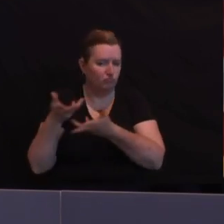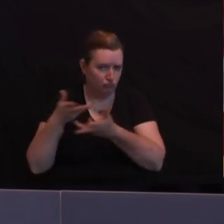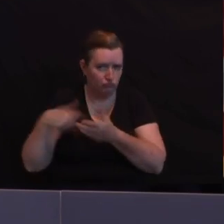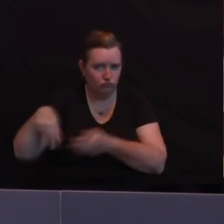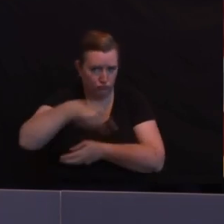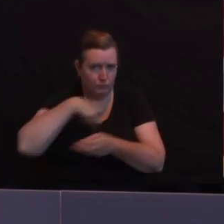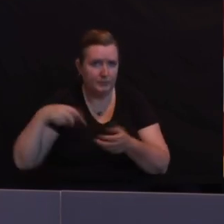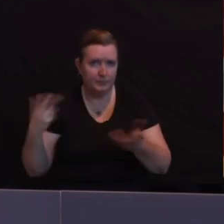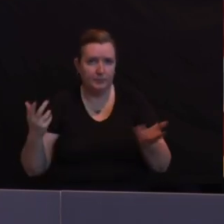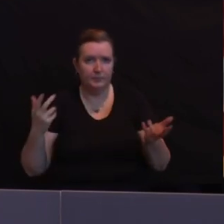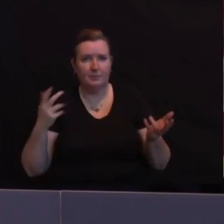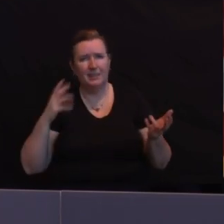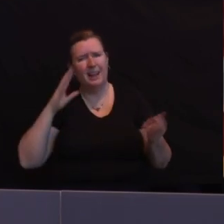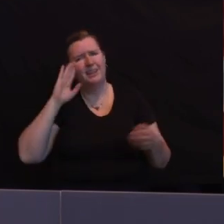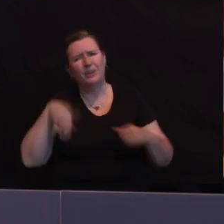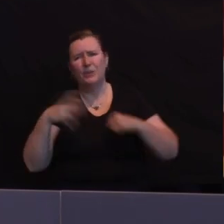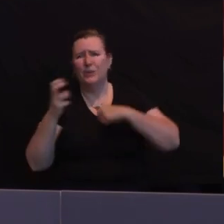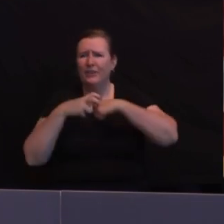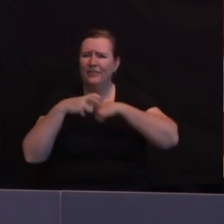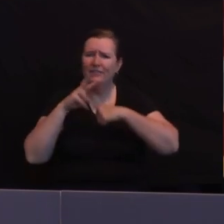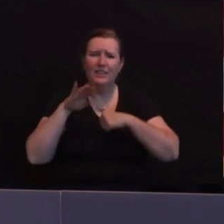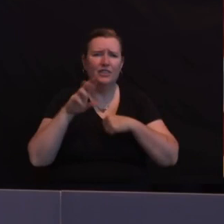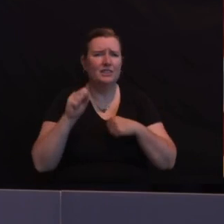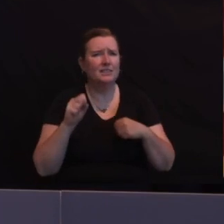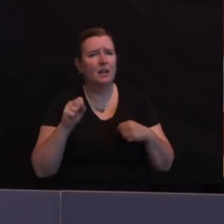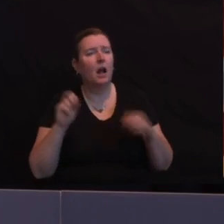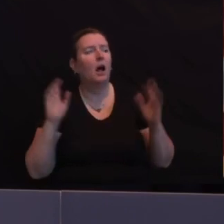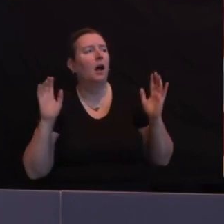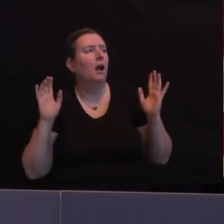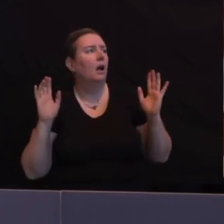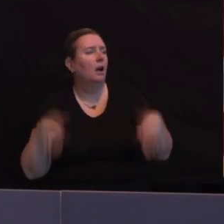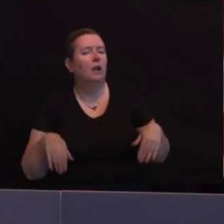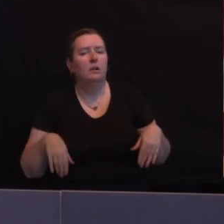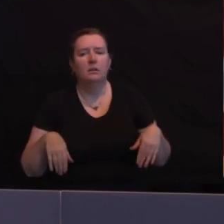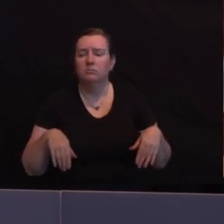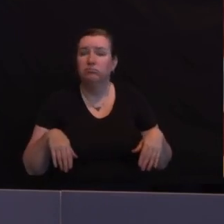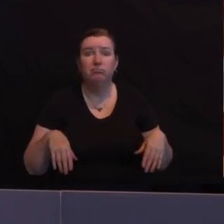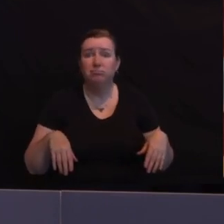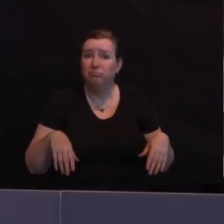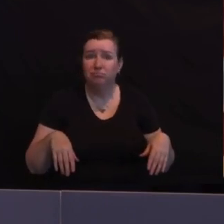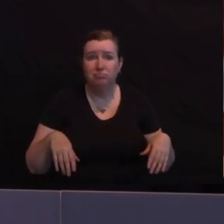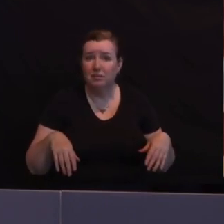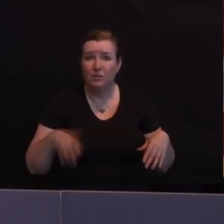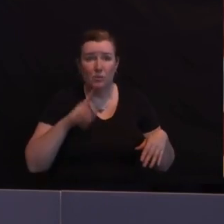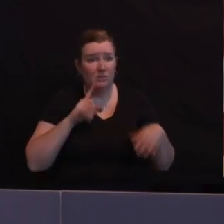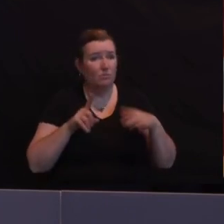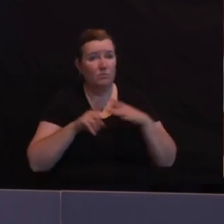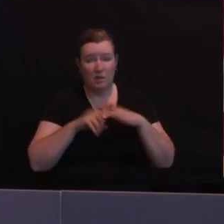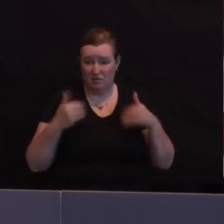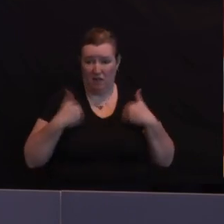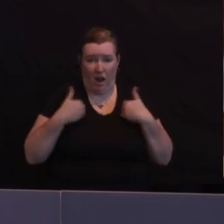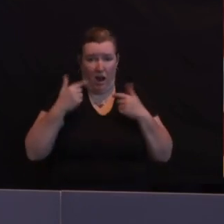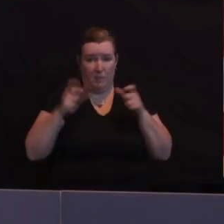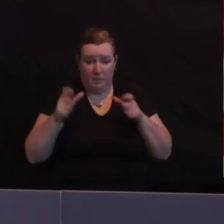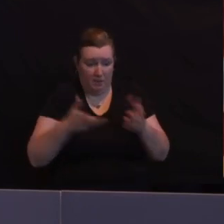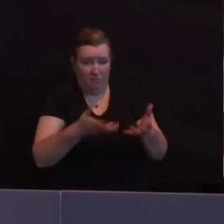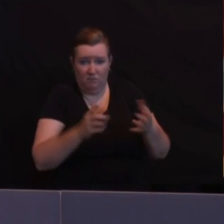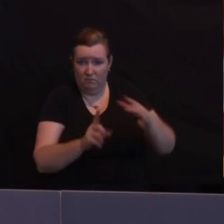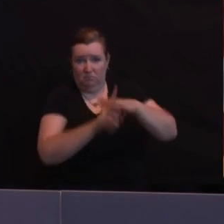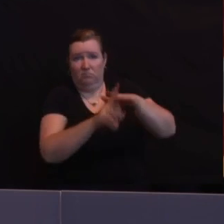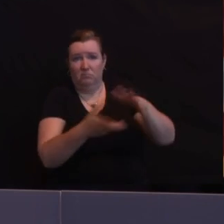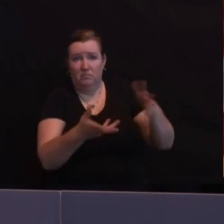We know that the virus did not take a break. It is presenting itself in younger individuals who are experiencing mild and